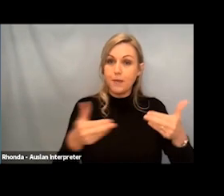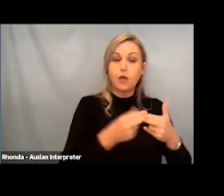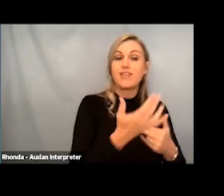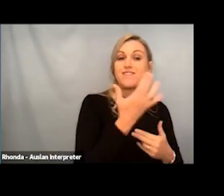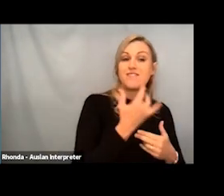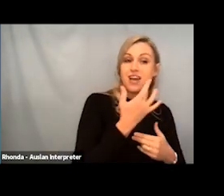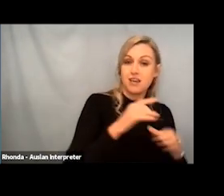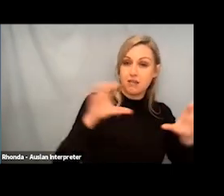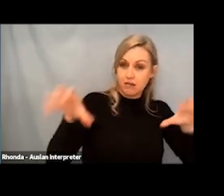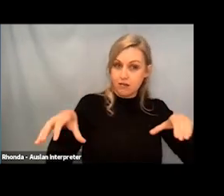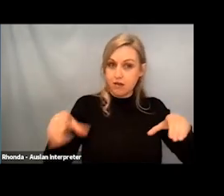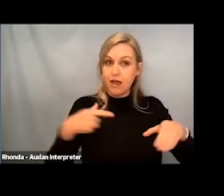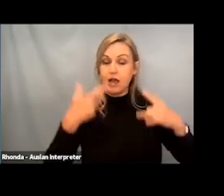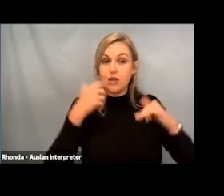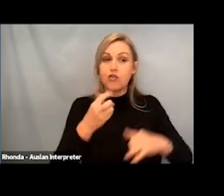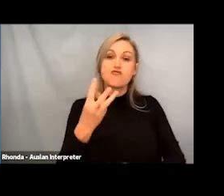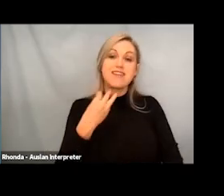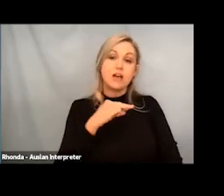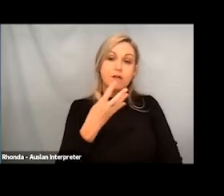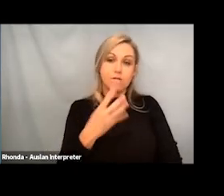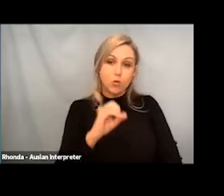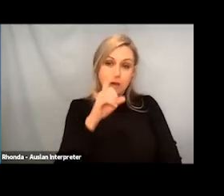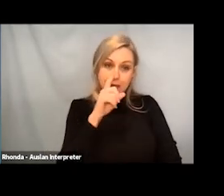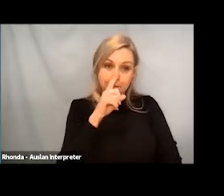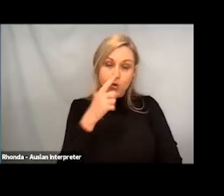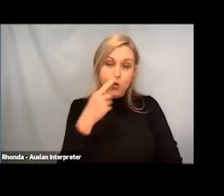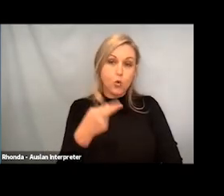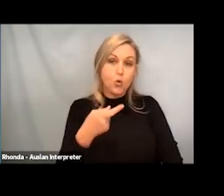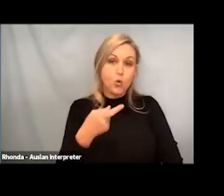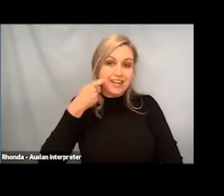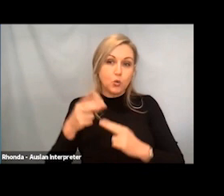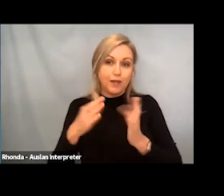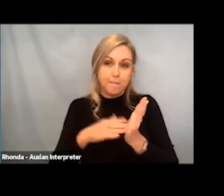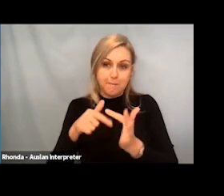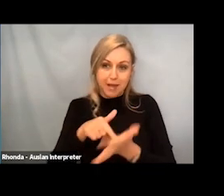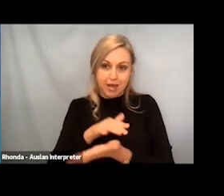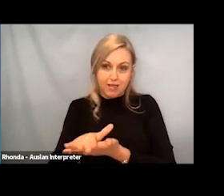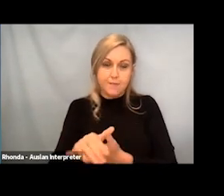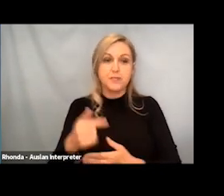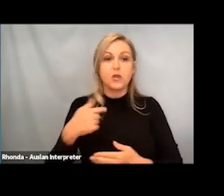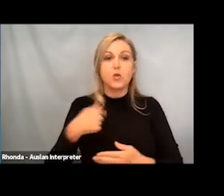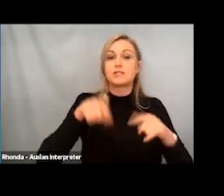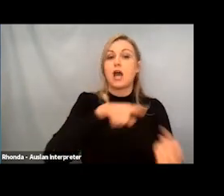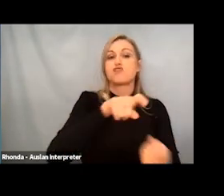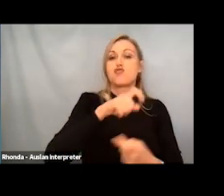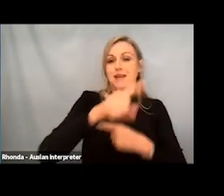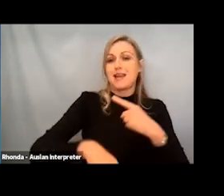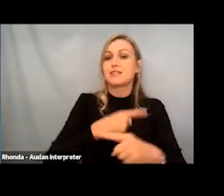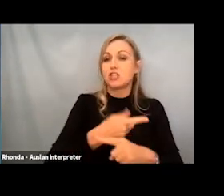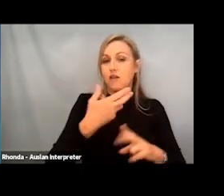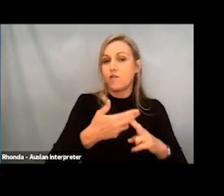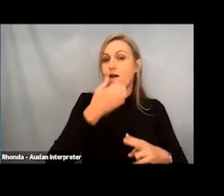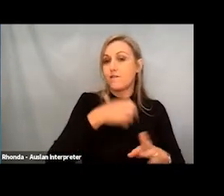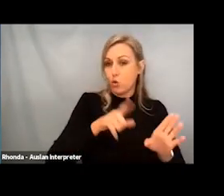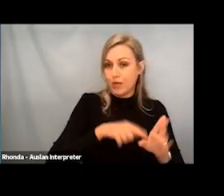Our target sample is 340 people dependent on meth. We'll be starting recruitment next year for a couple of years that